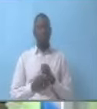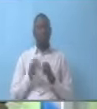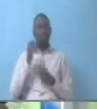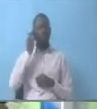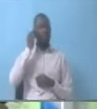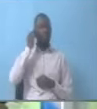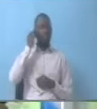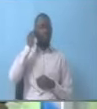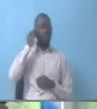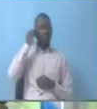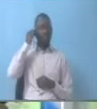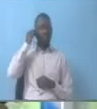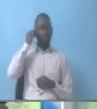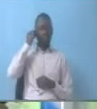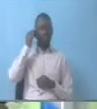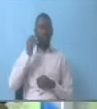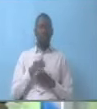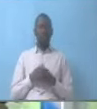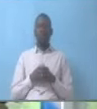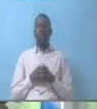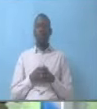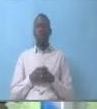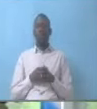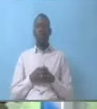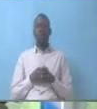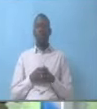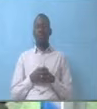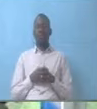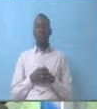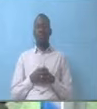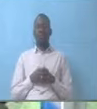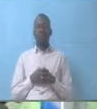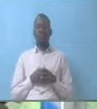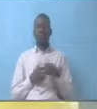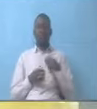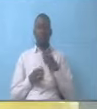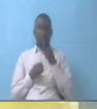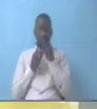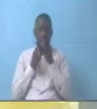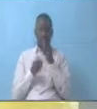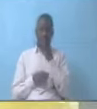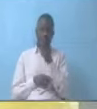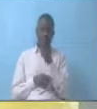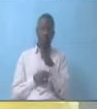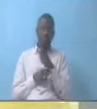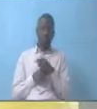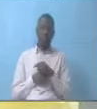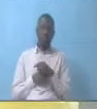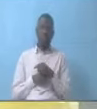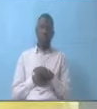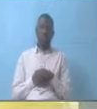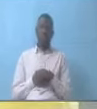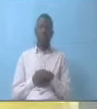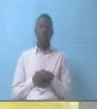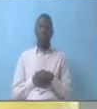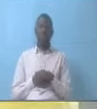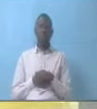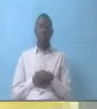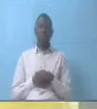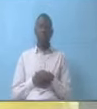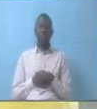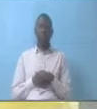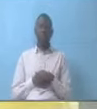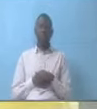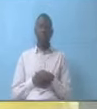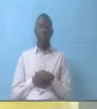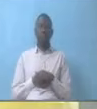public is listening. Yes. And I would tell you that I was as